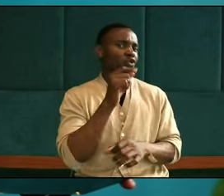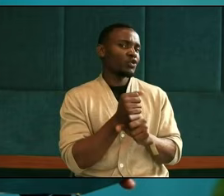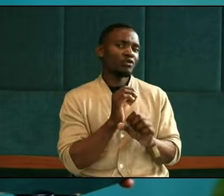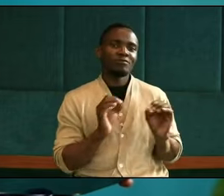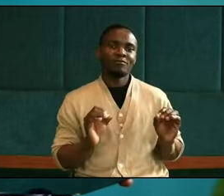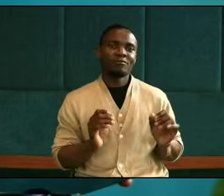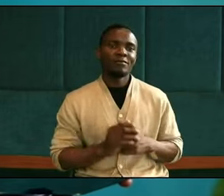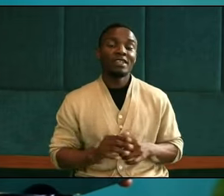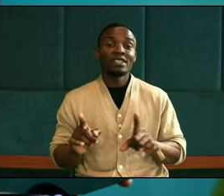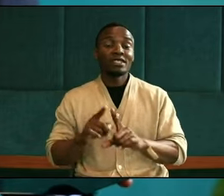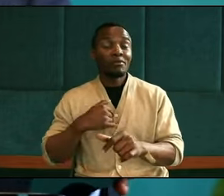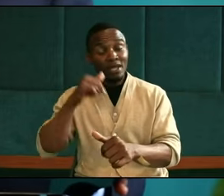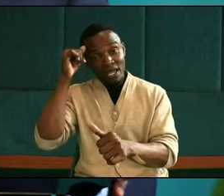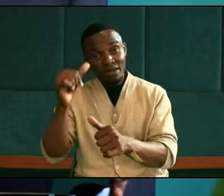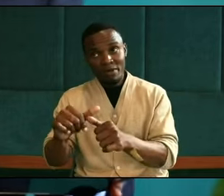I remember,